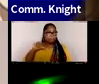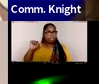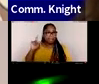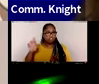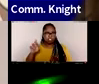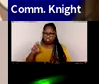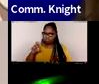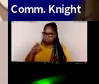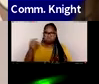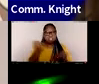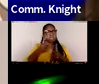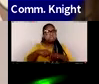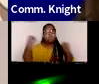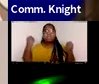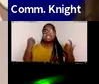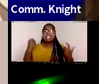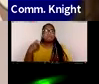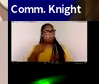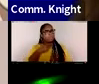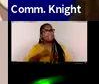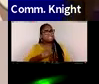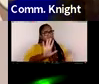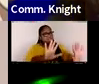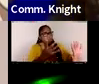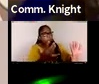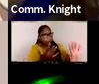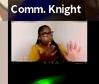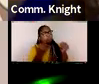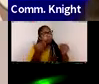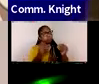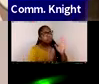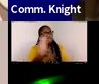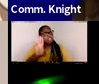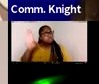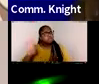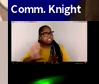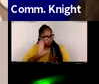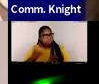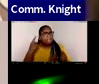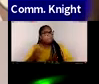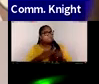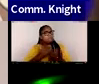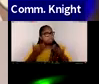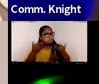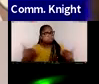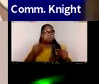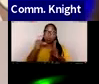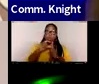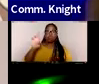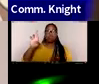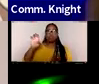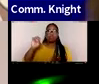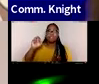heard from our elected officials that we need to stand aside and allow for the development of Brooklyn because this is inevitable. The word renaissance is used, but I would